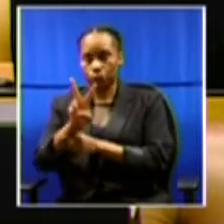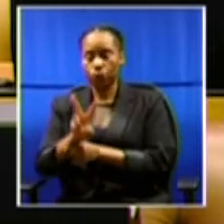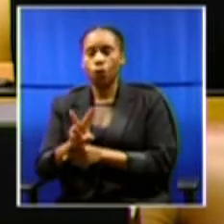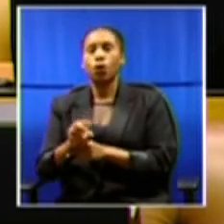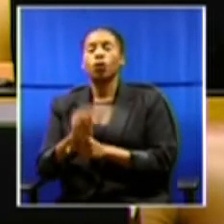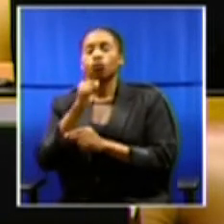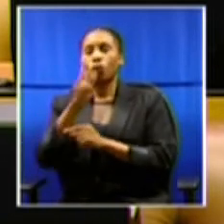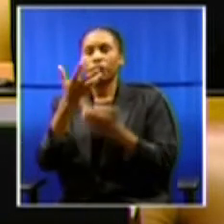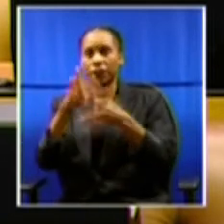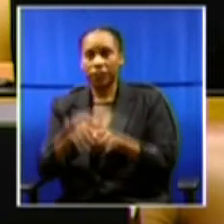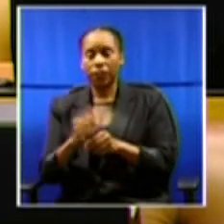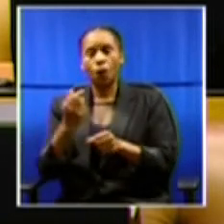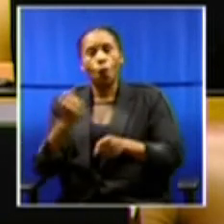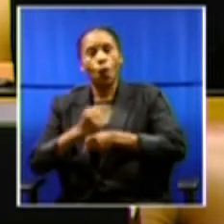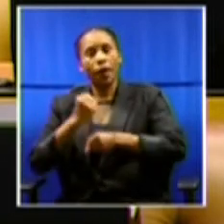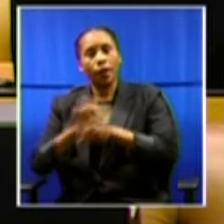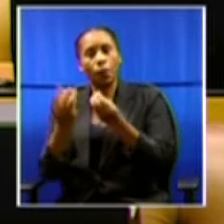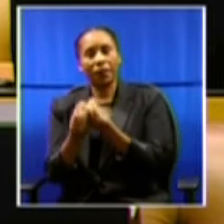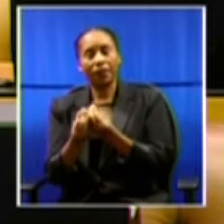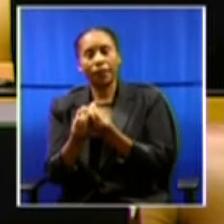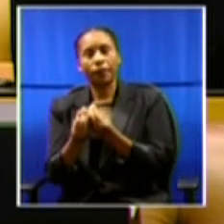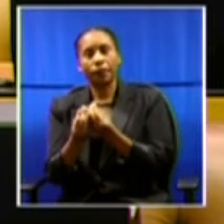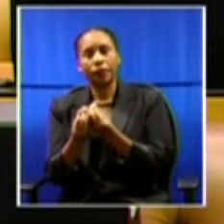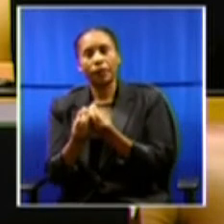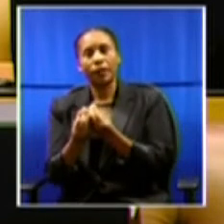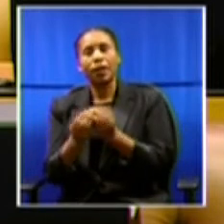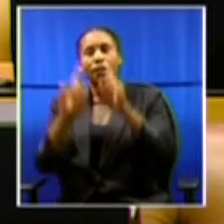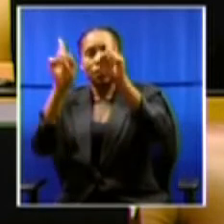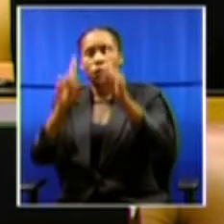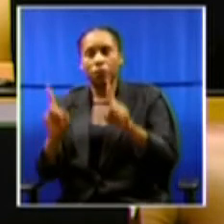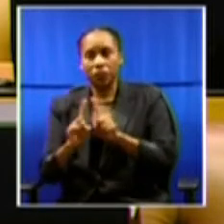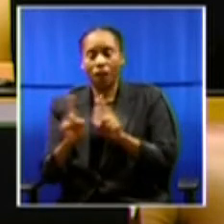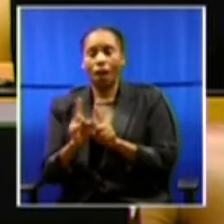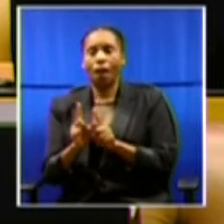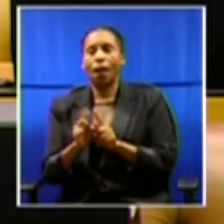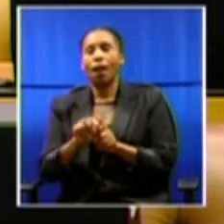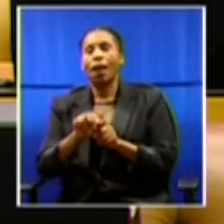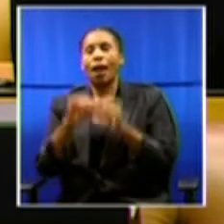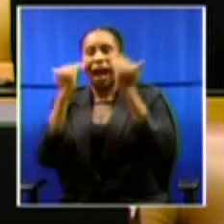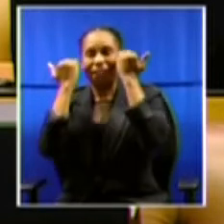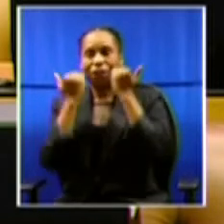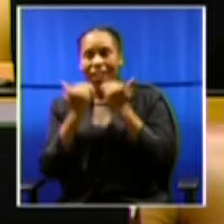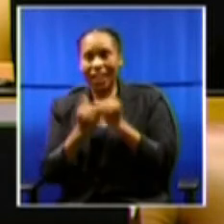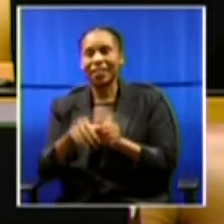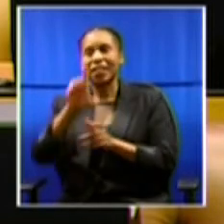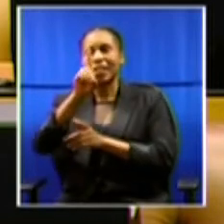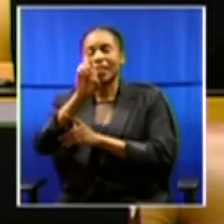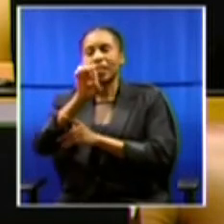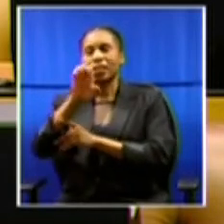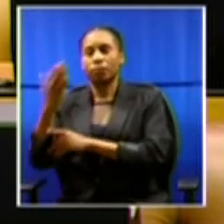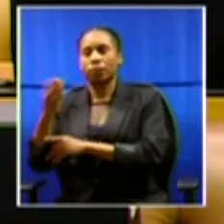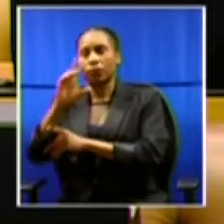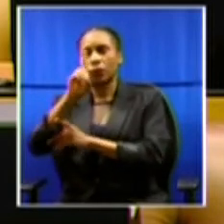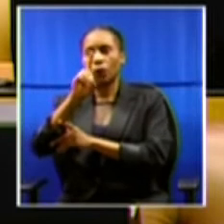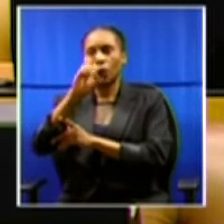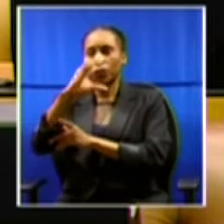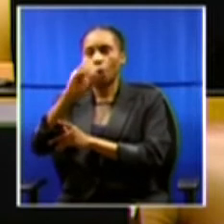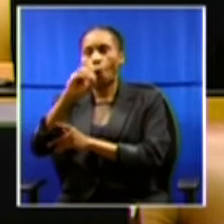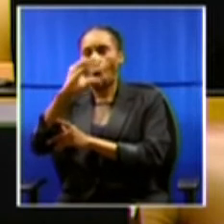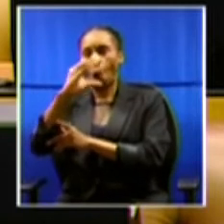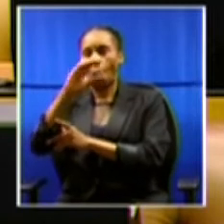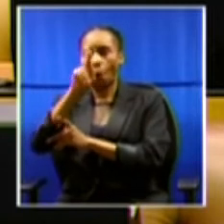with the Special Advocate de Kock to make sure that there are people that are trained to sit on